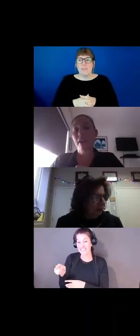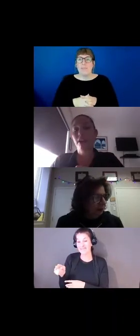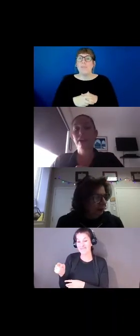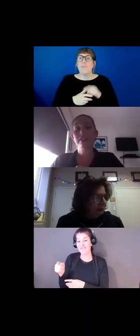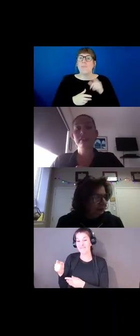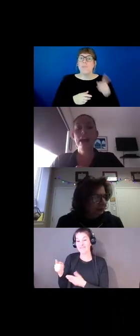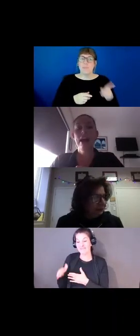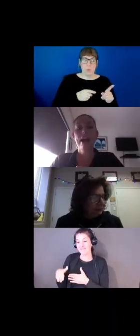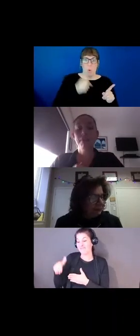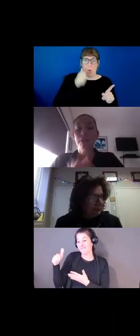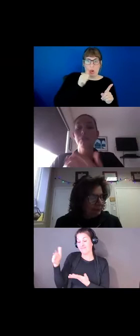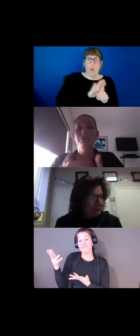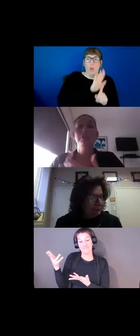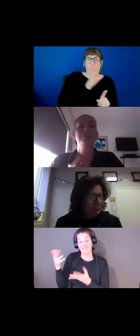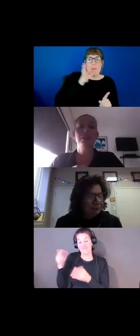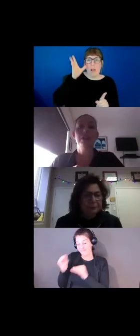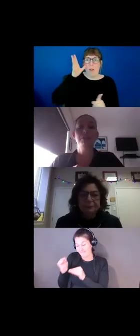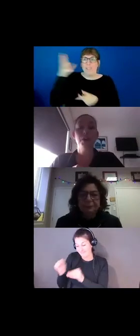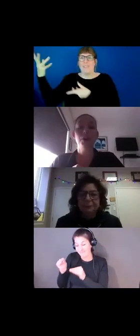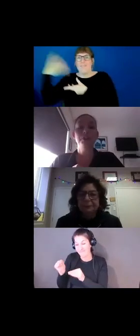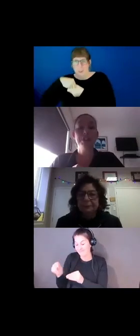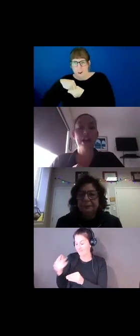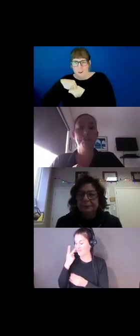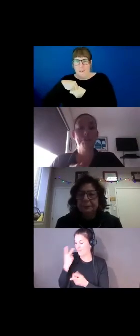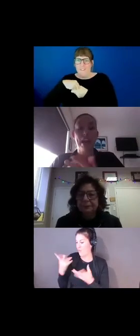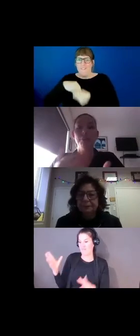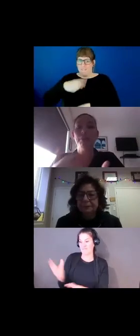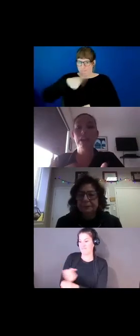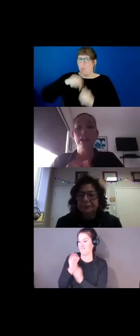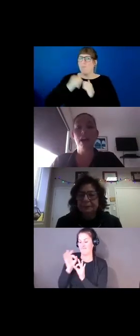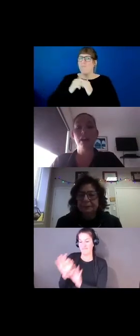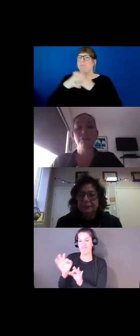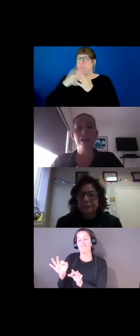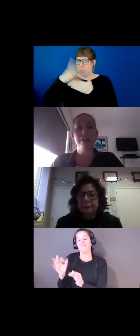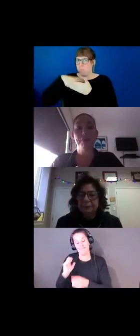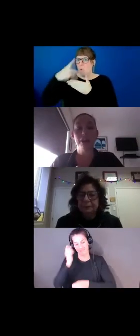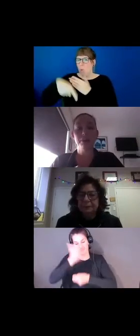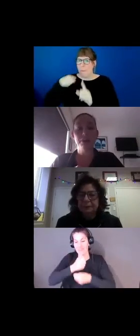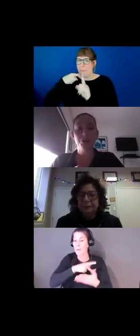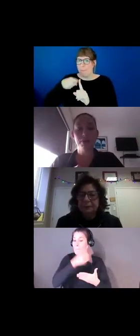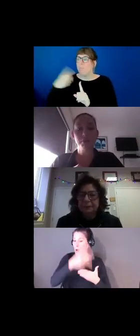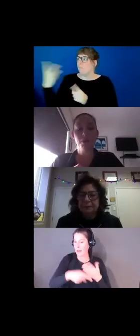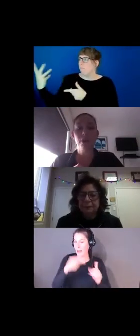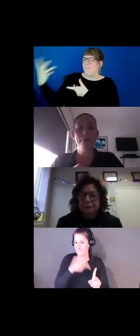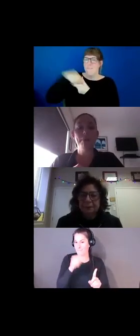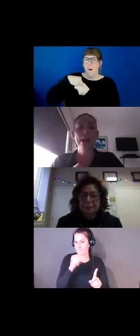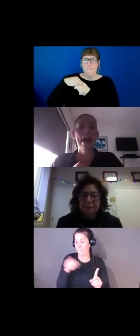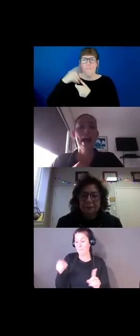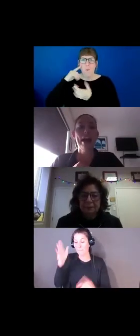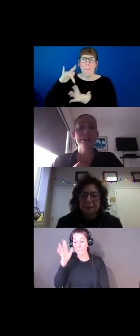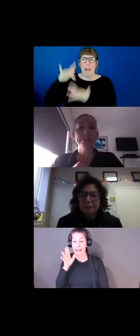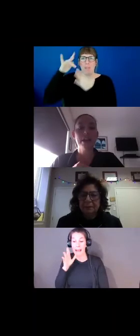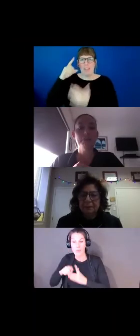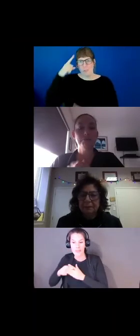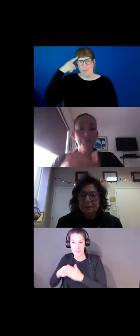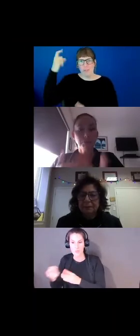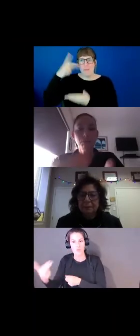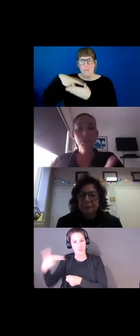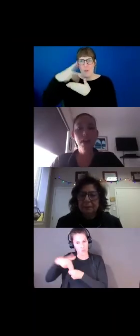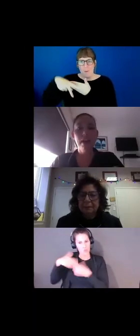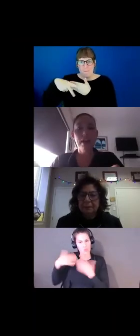dancer's parents. They were very, very involved at the beginning of the Ballerina Dreams program.